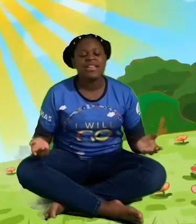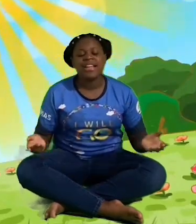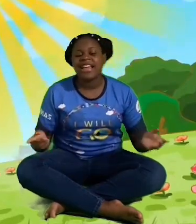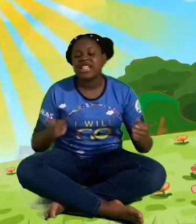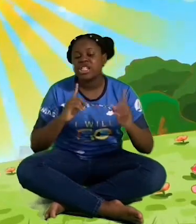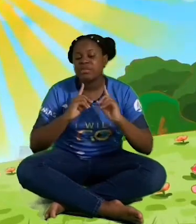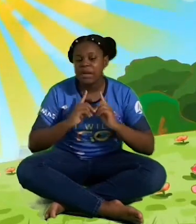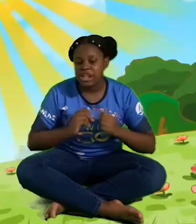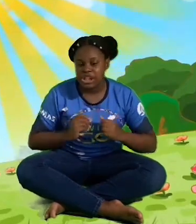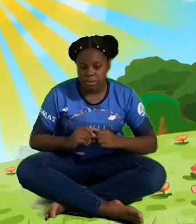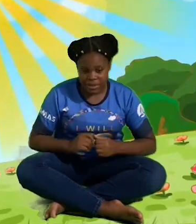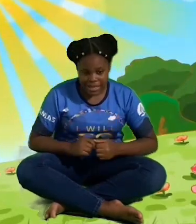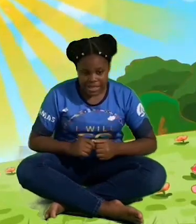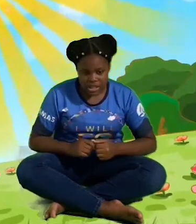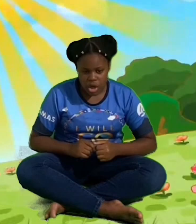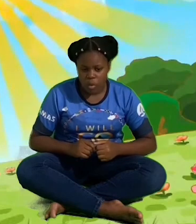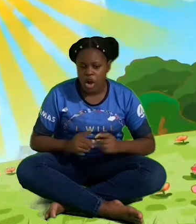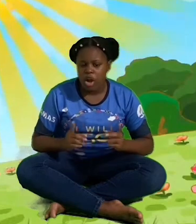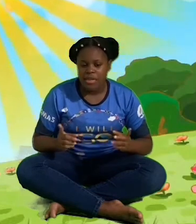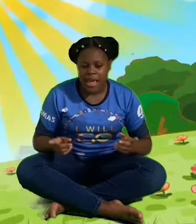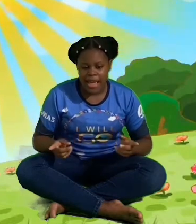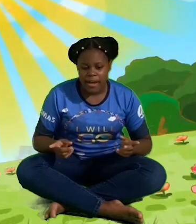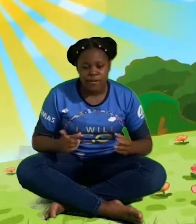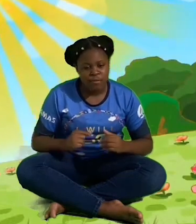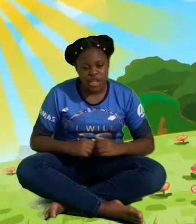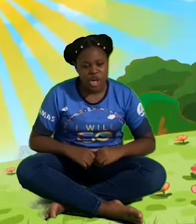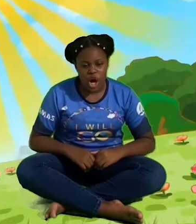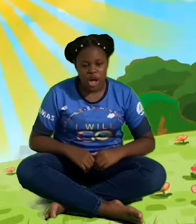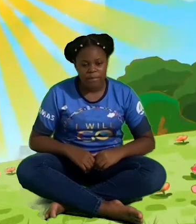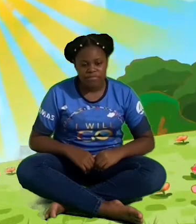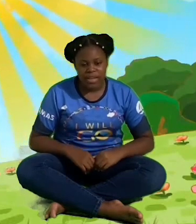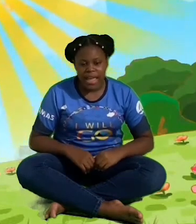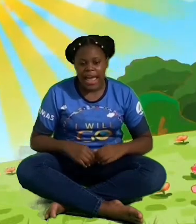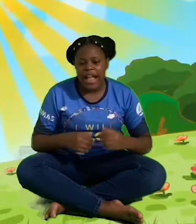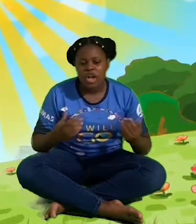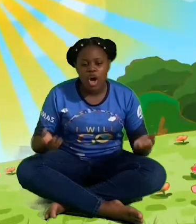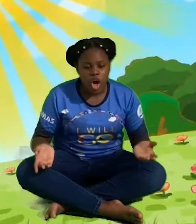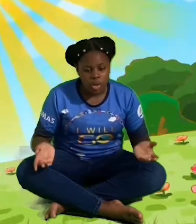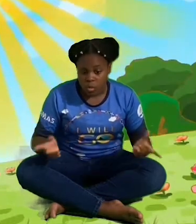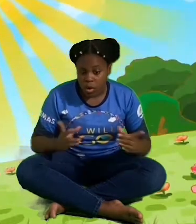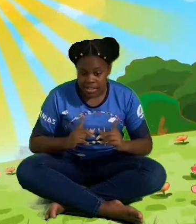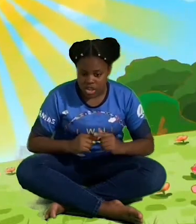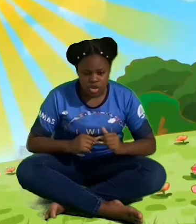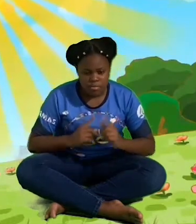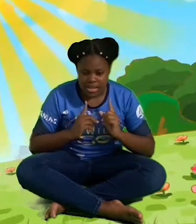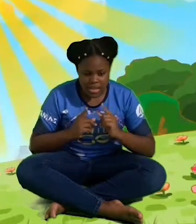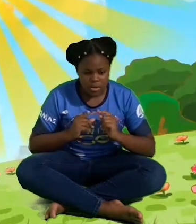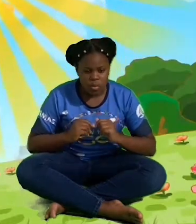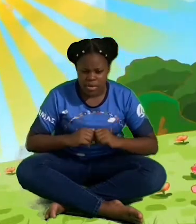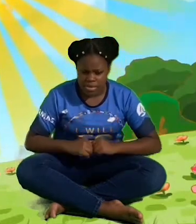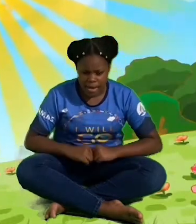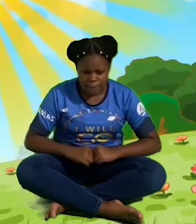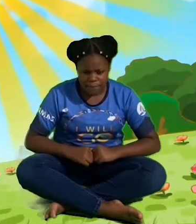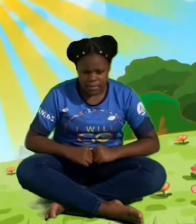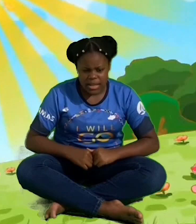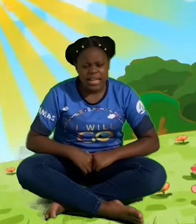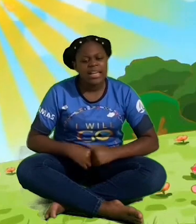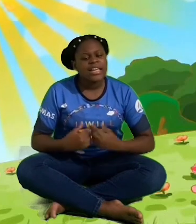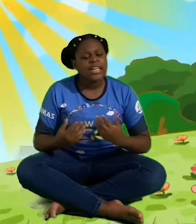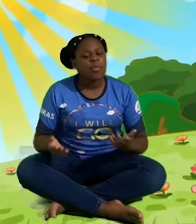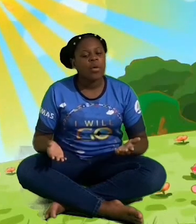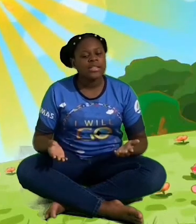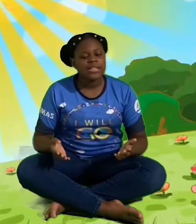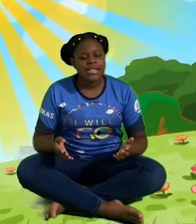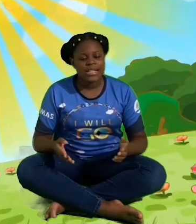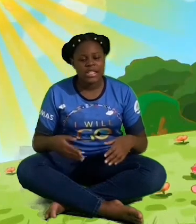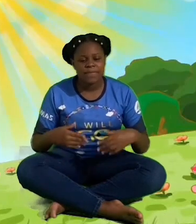They needed a special place where they could meet God. And God wanted to meet with them.